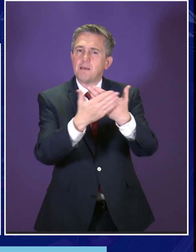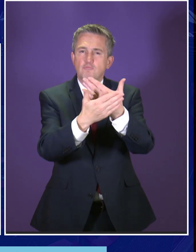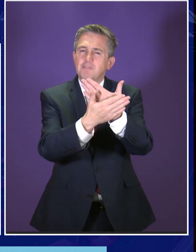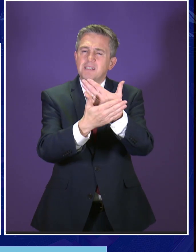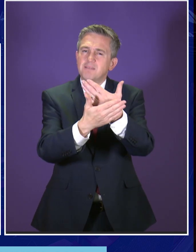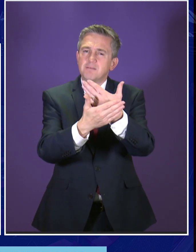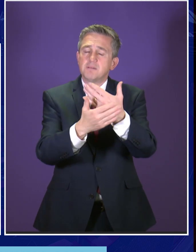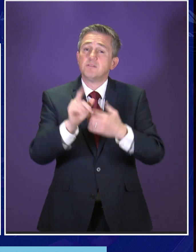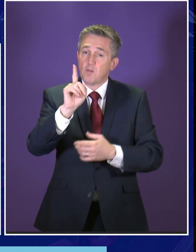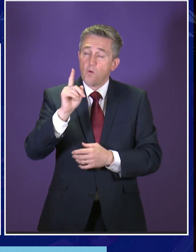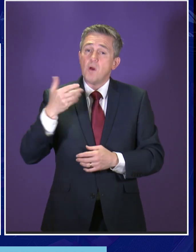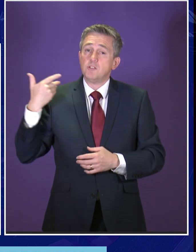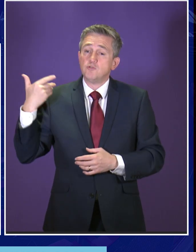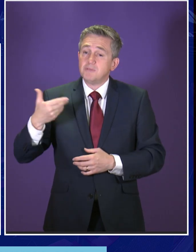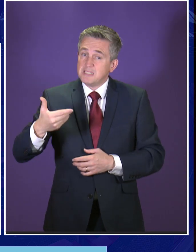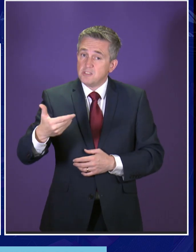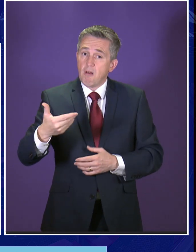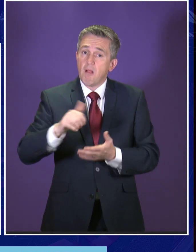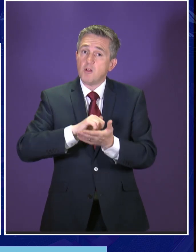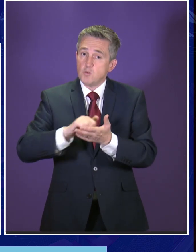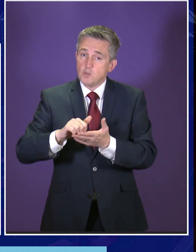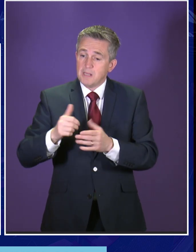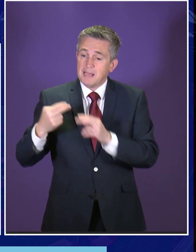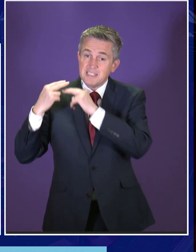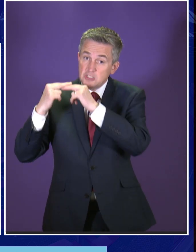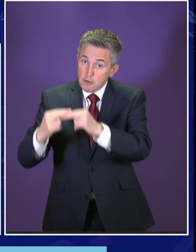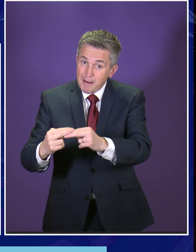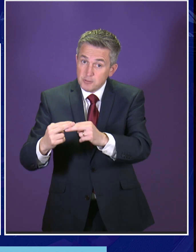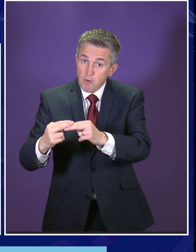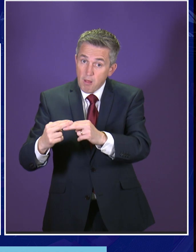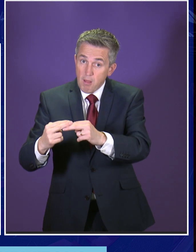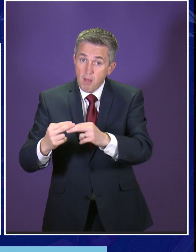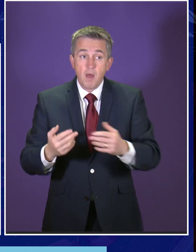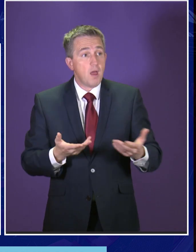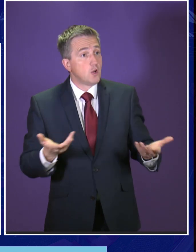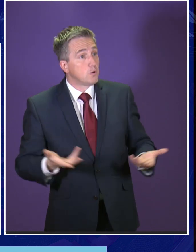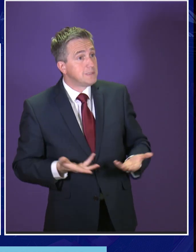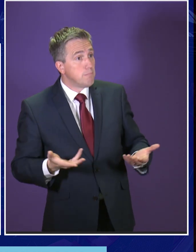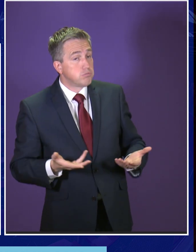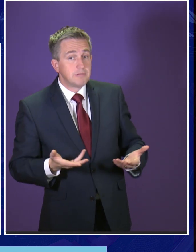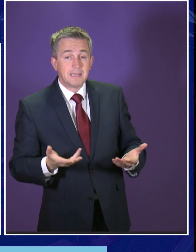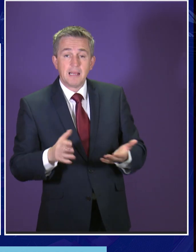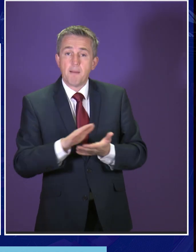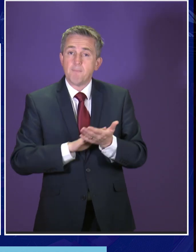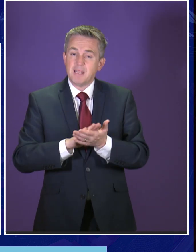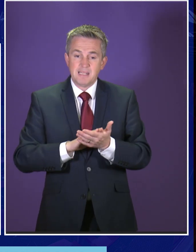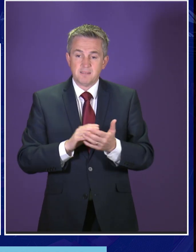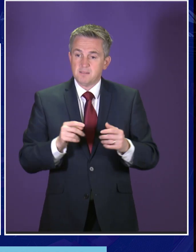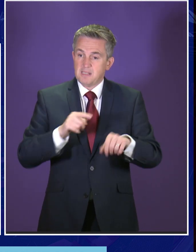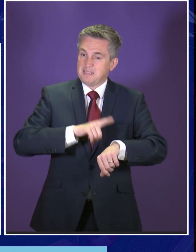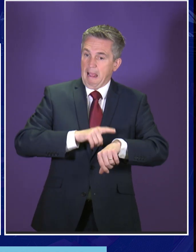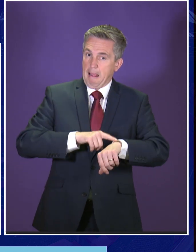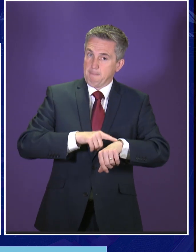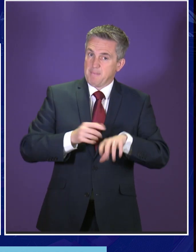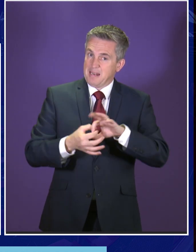case. Traditional being a practice that is mostly intergenerationally passed down, and contemporary meaning a time frame or of the